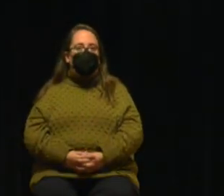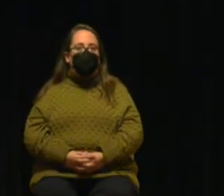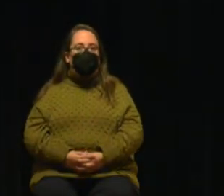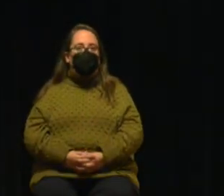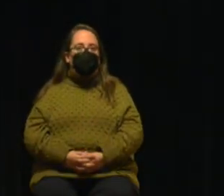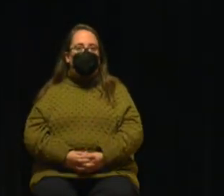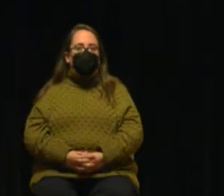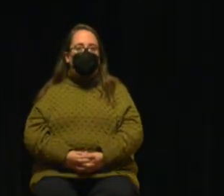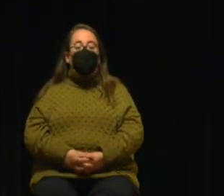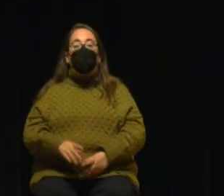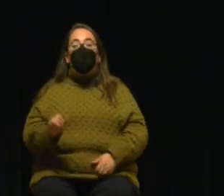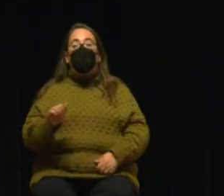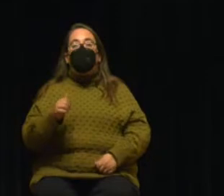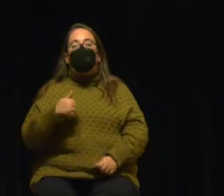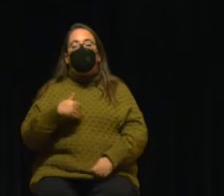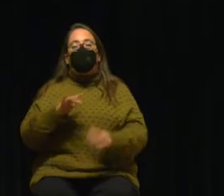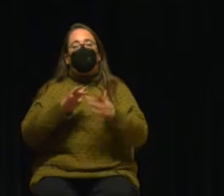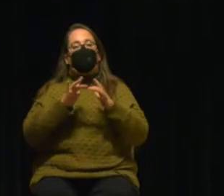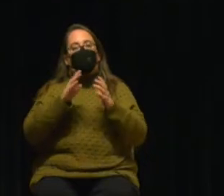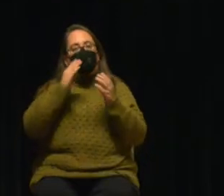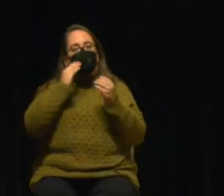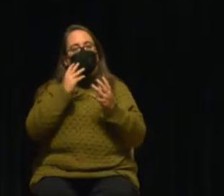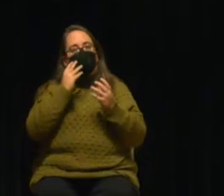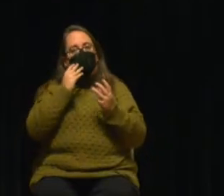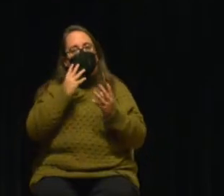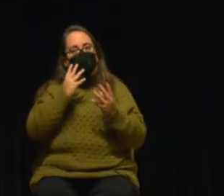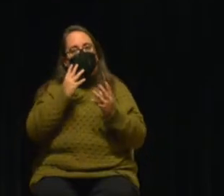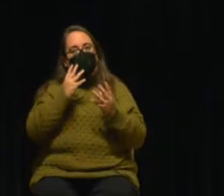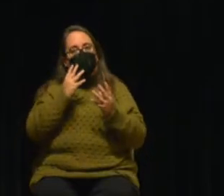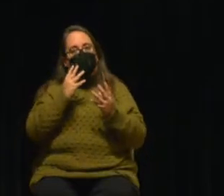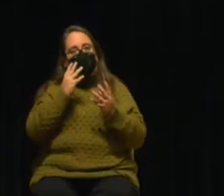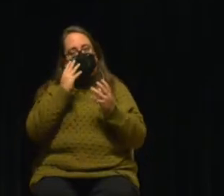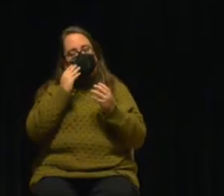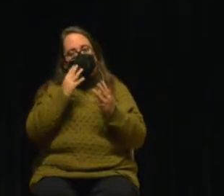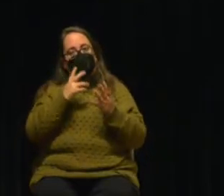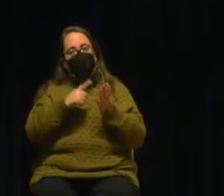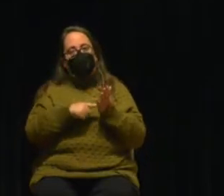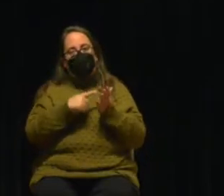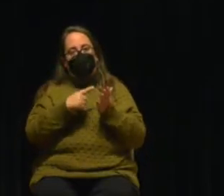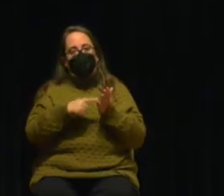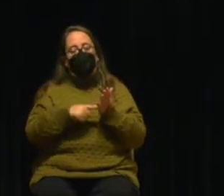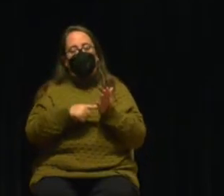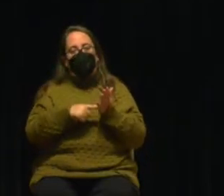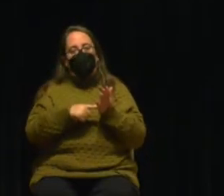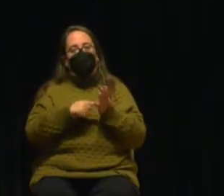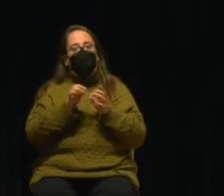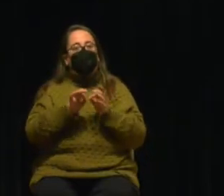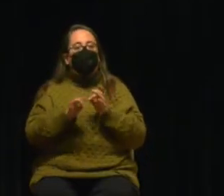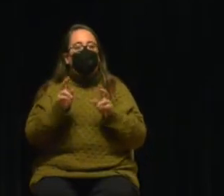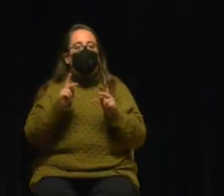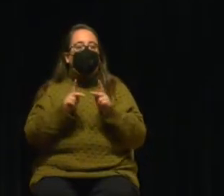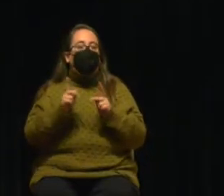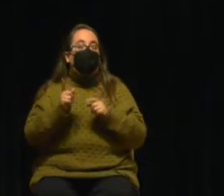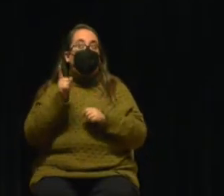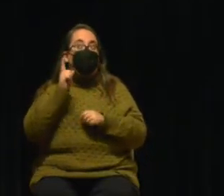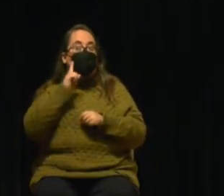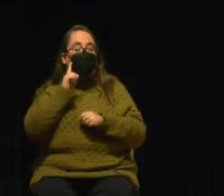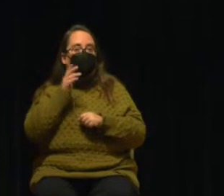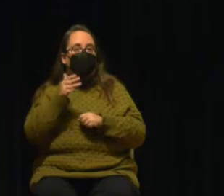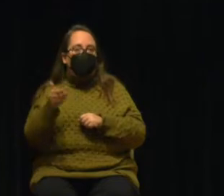He also had a network of informants. These informants sometimes were simply people who overheard